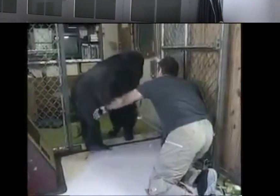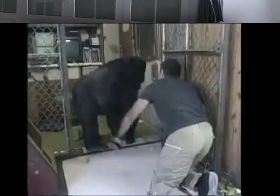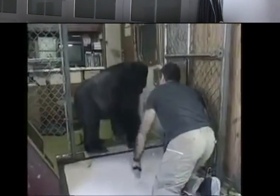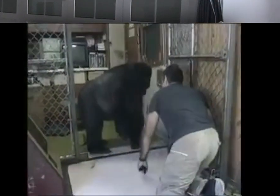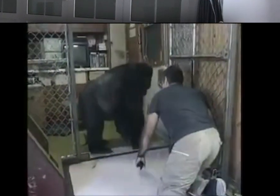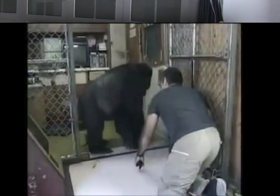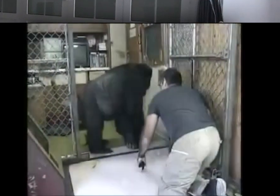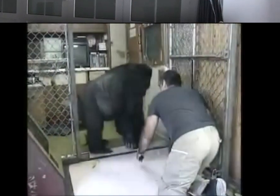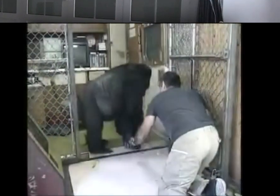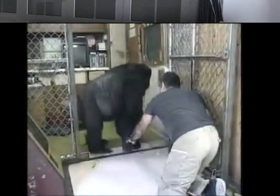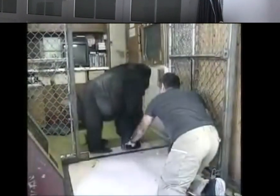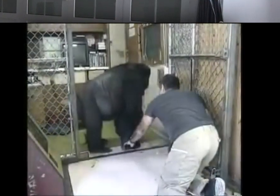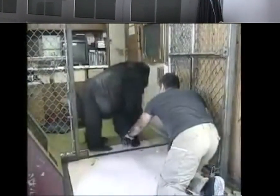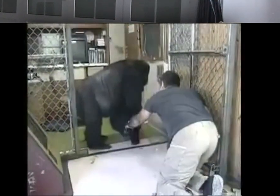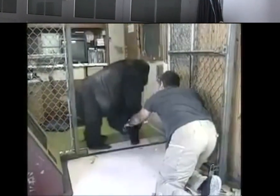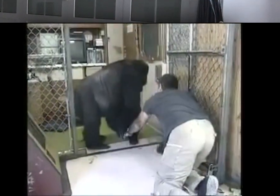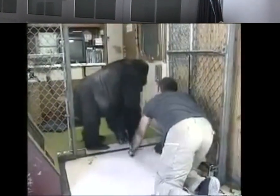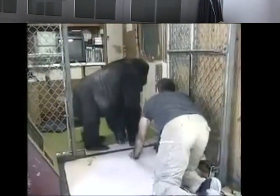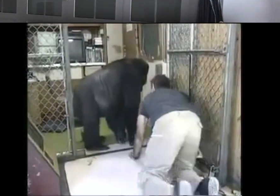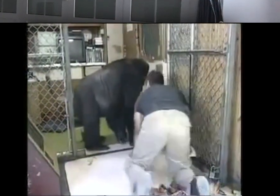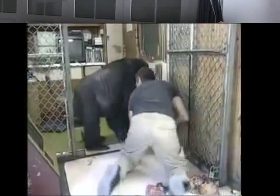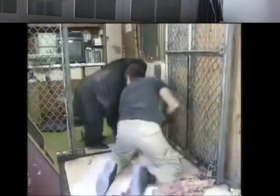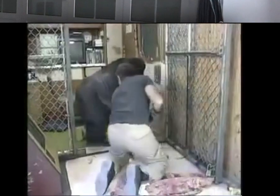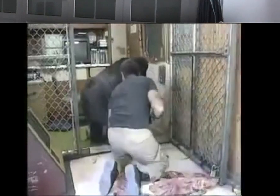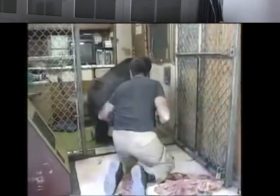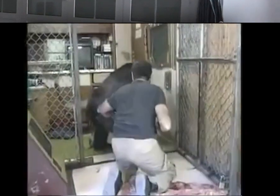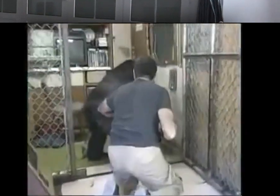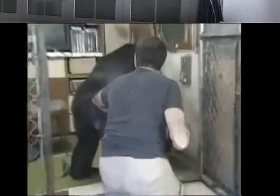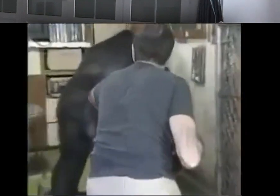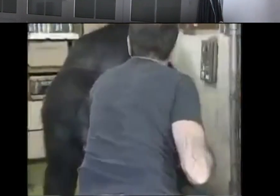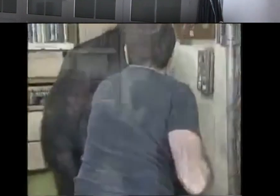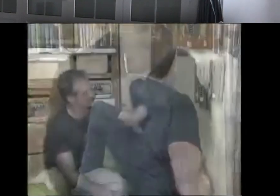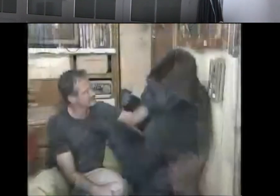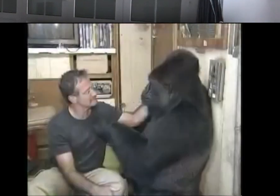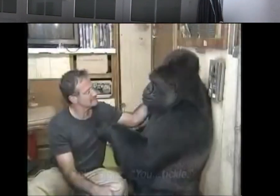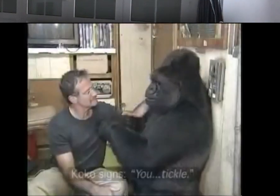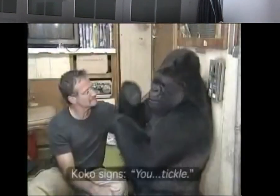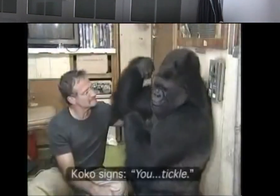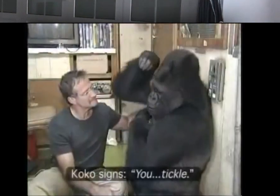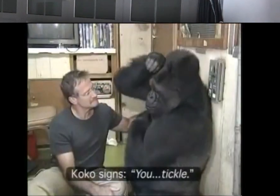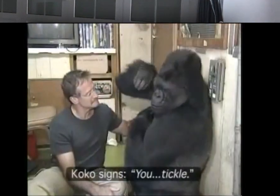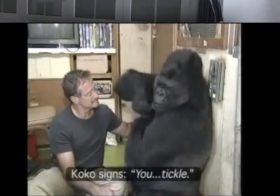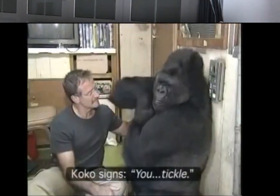Tickle. Oh, yeah. You'd just be like a little bit afraid because they're so strong as well.